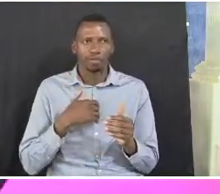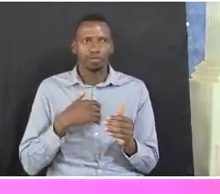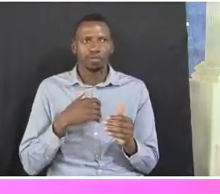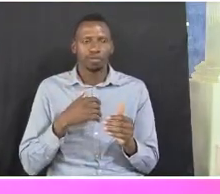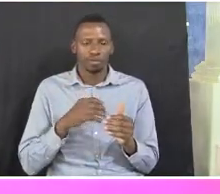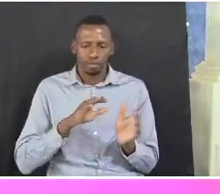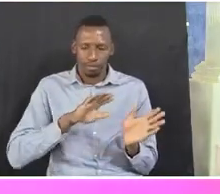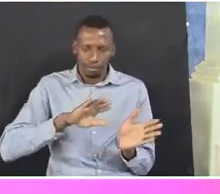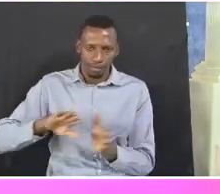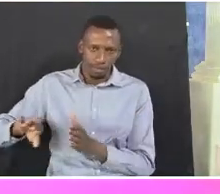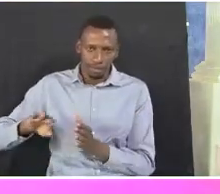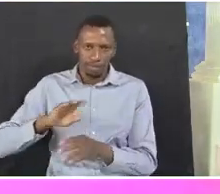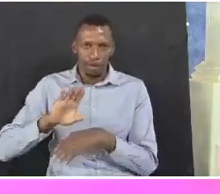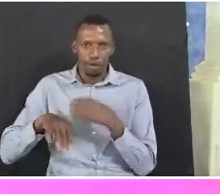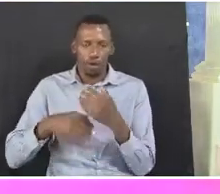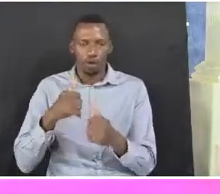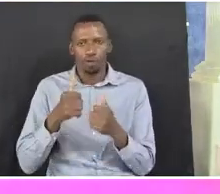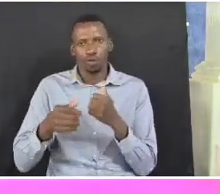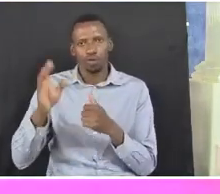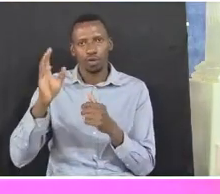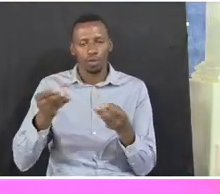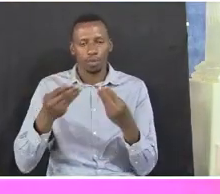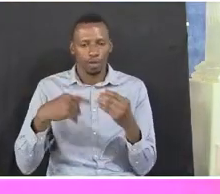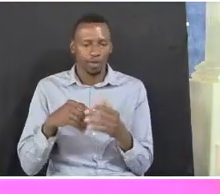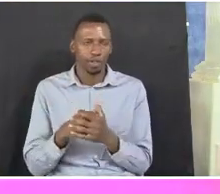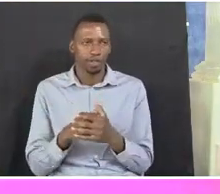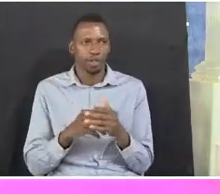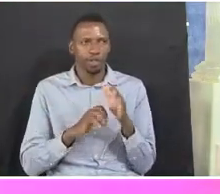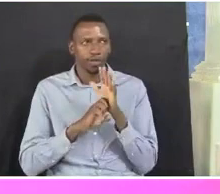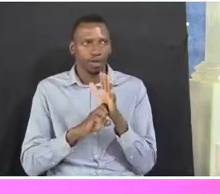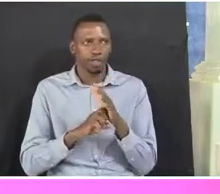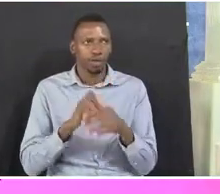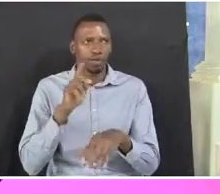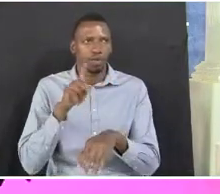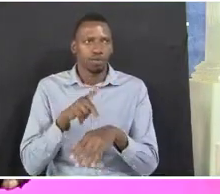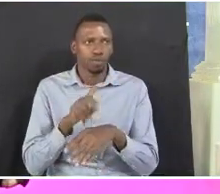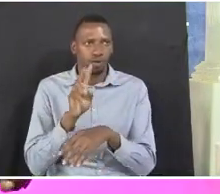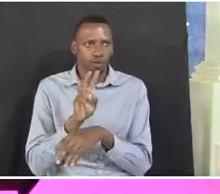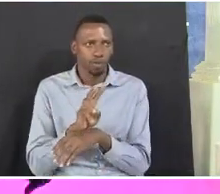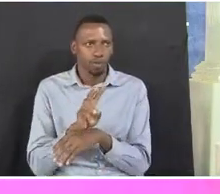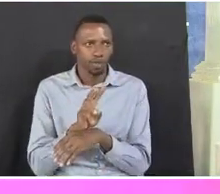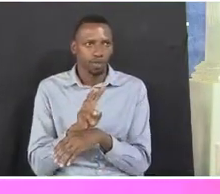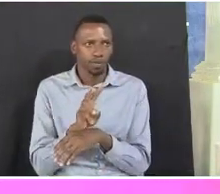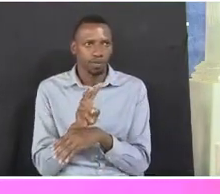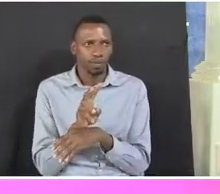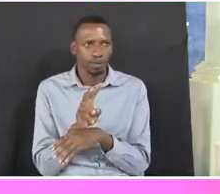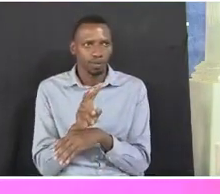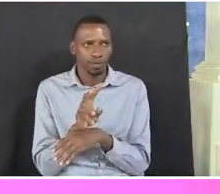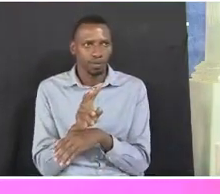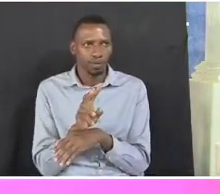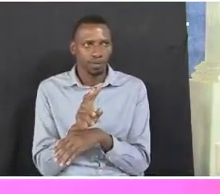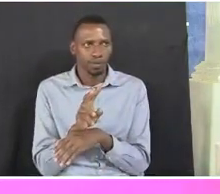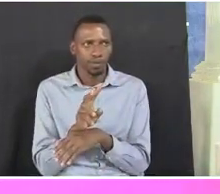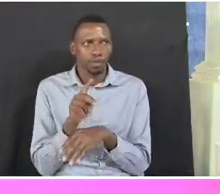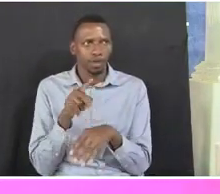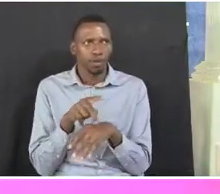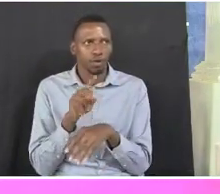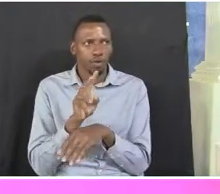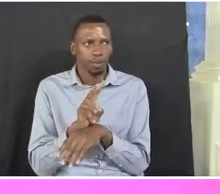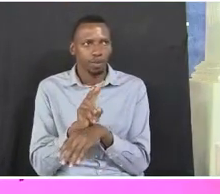gave us. Take an example very quickly. Proverbs. Let's go to the book of Proverbs, people of